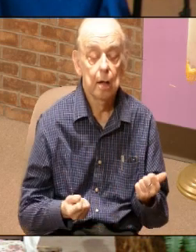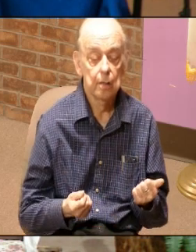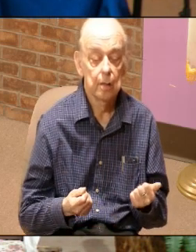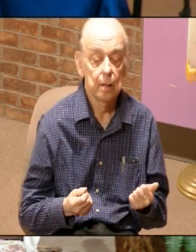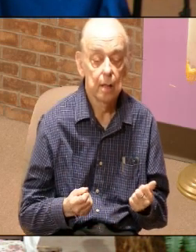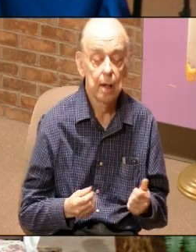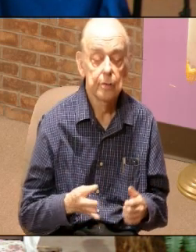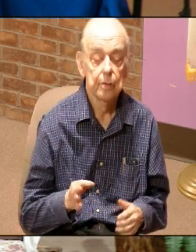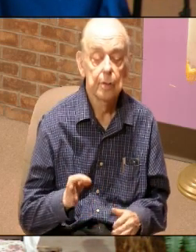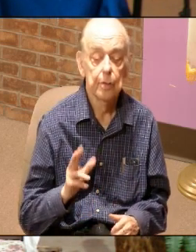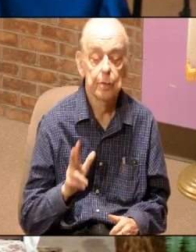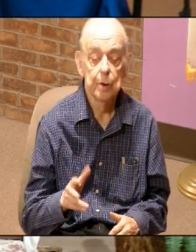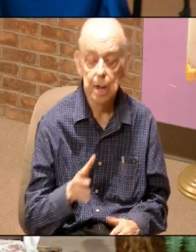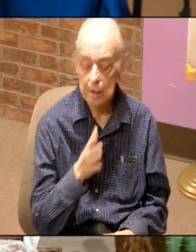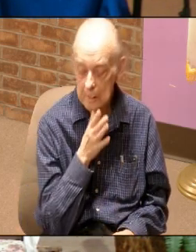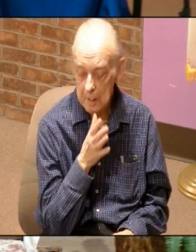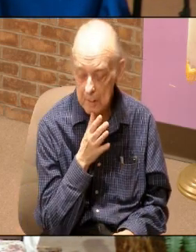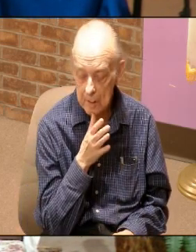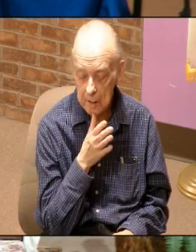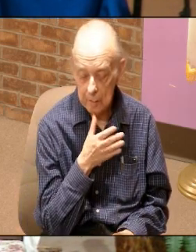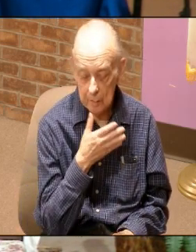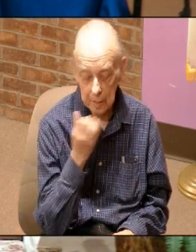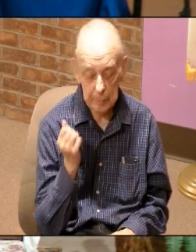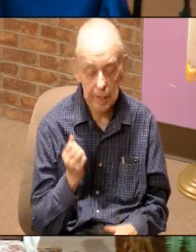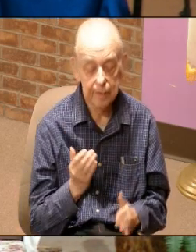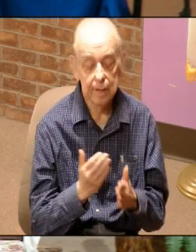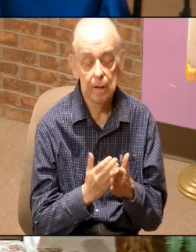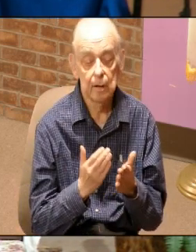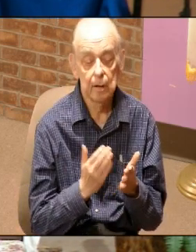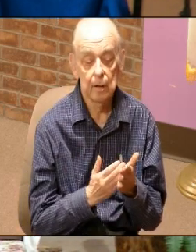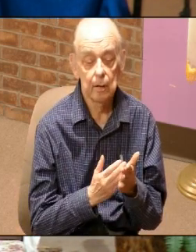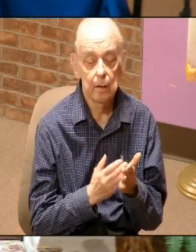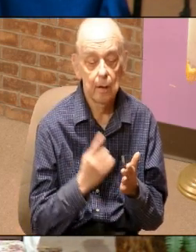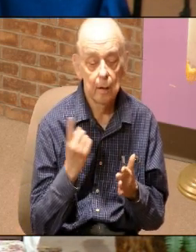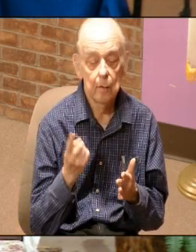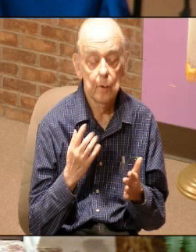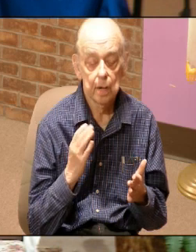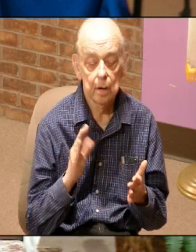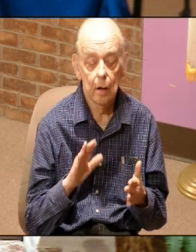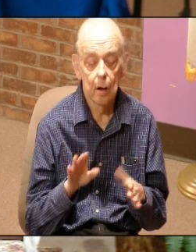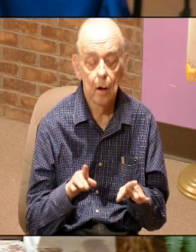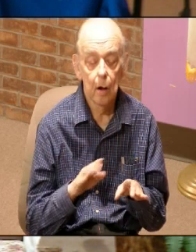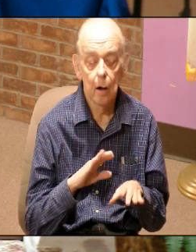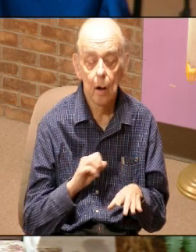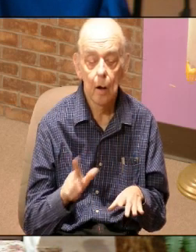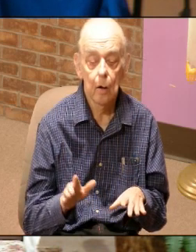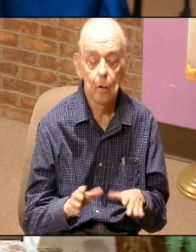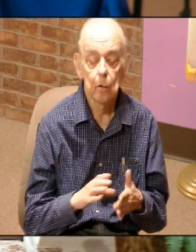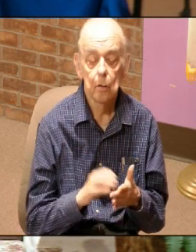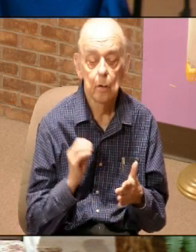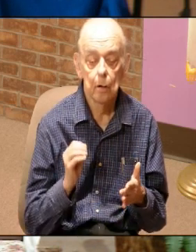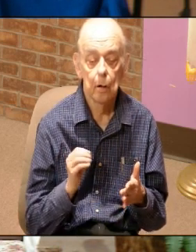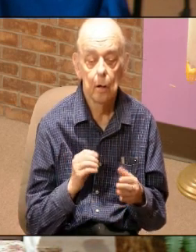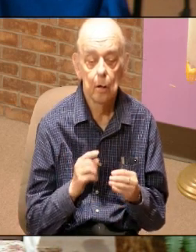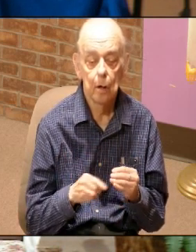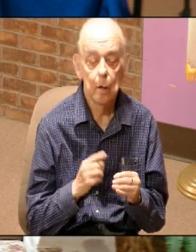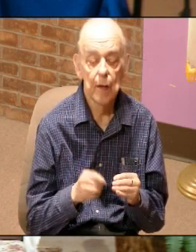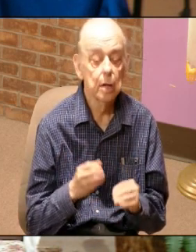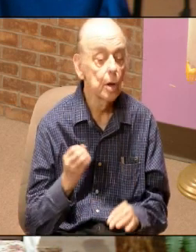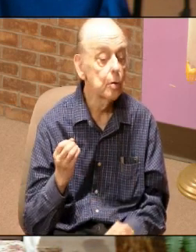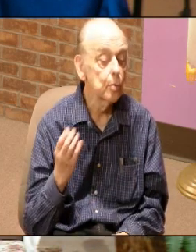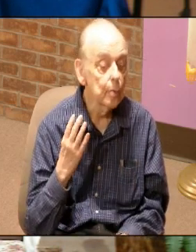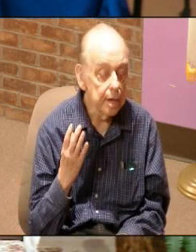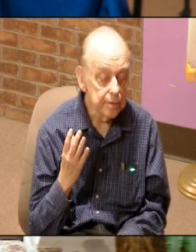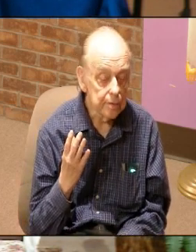mothers. One of the greatest lessons that I think that we could all learn is about grace